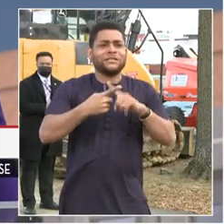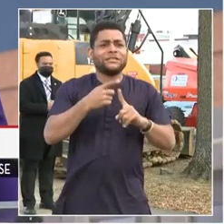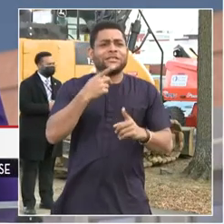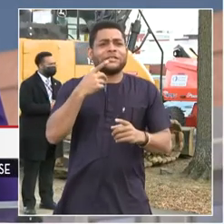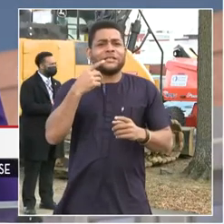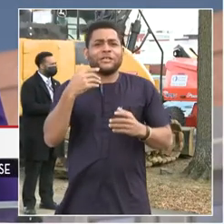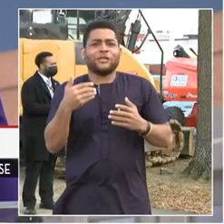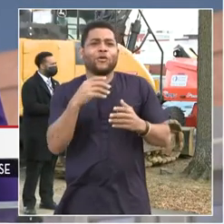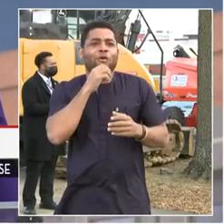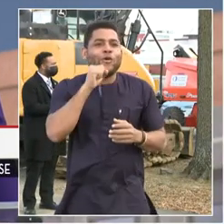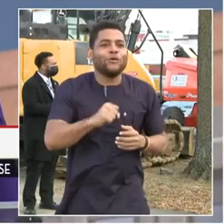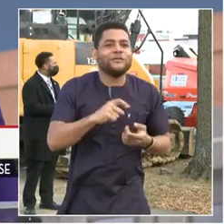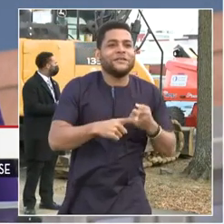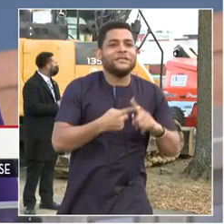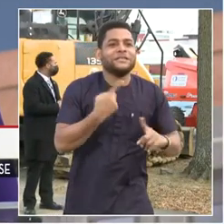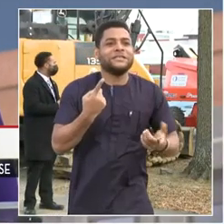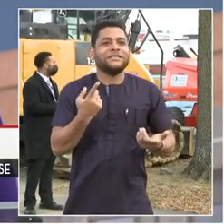Catania,